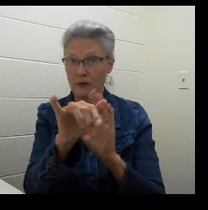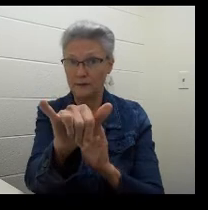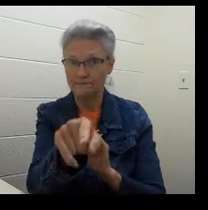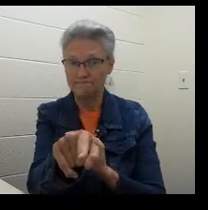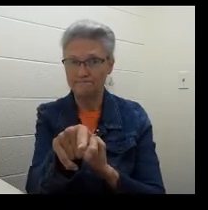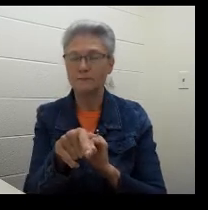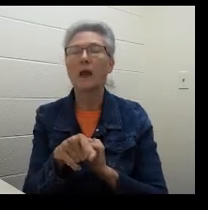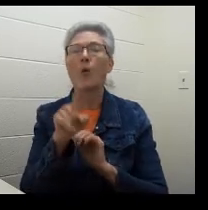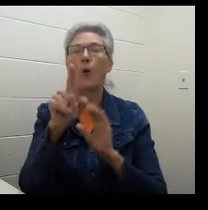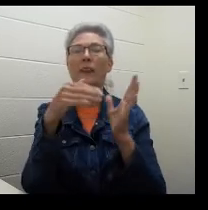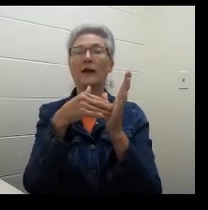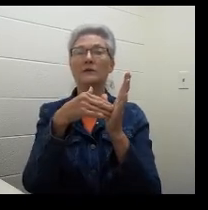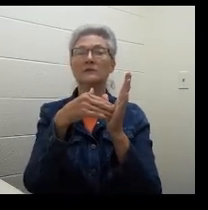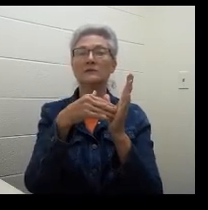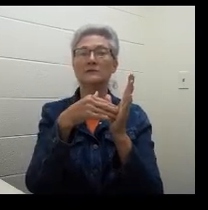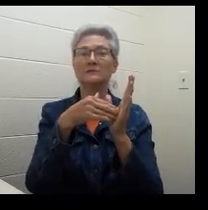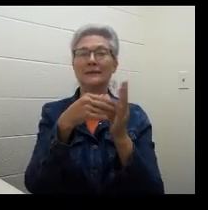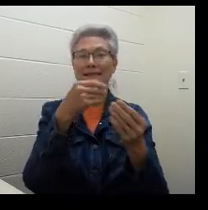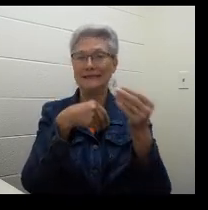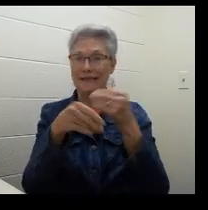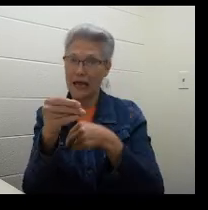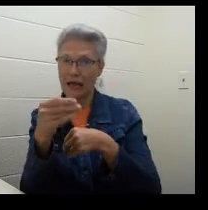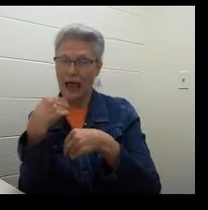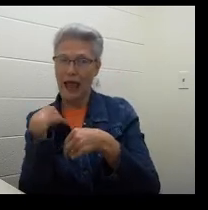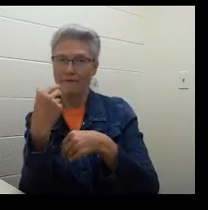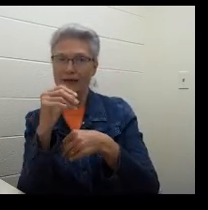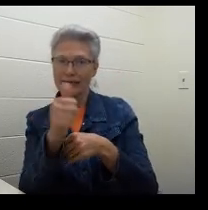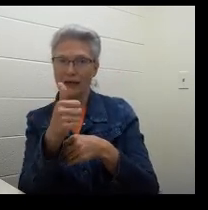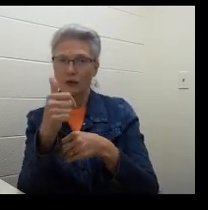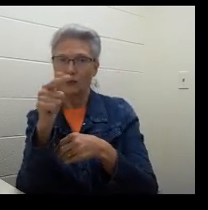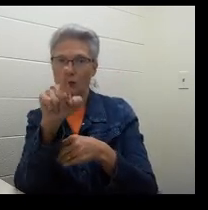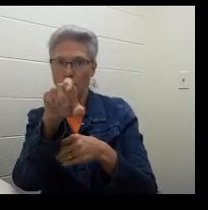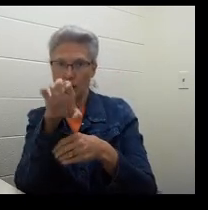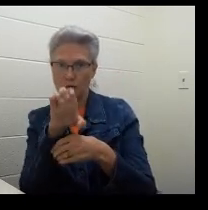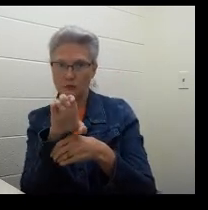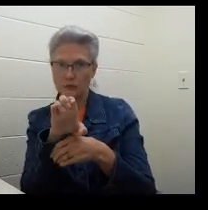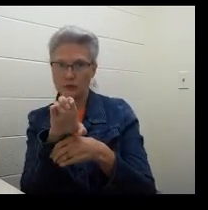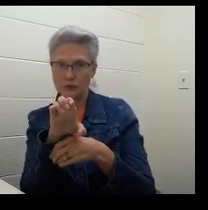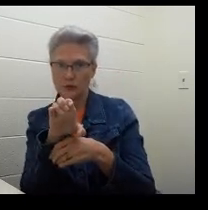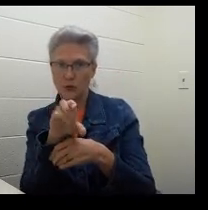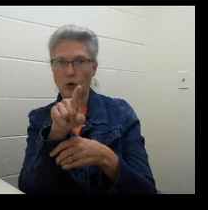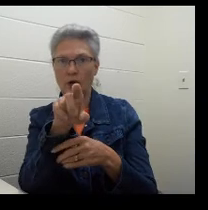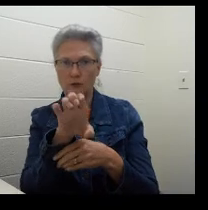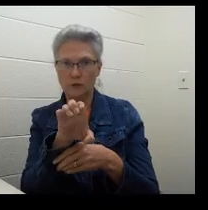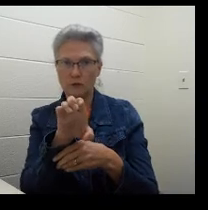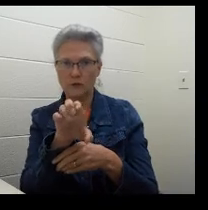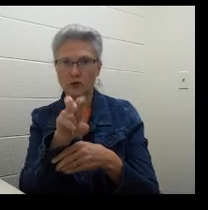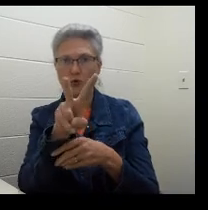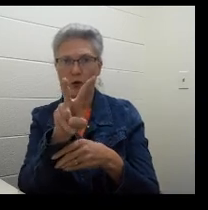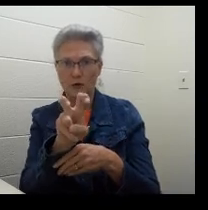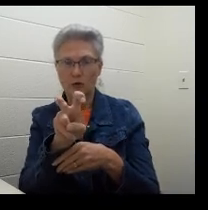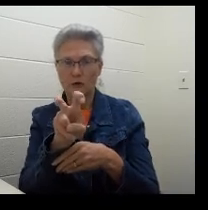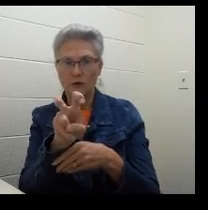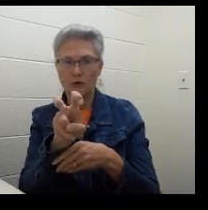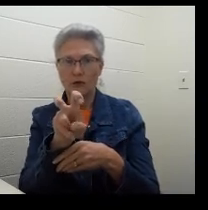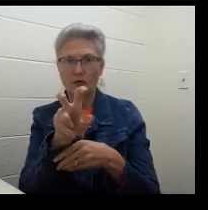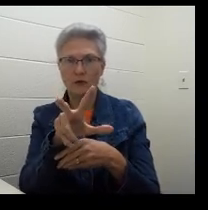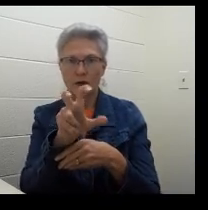Instead of having 1,000, I now have 10 hundreds. 100,